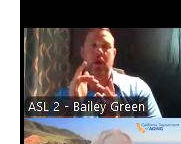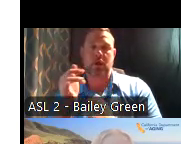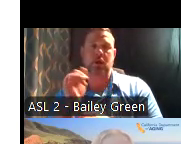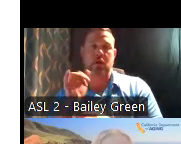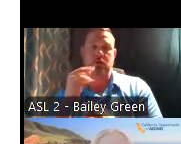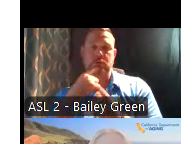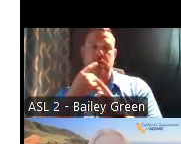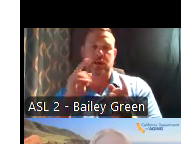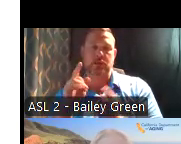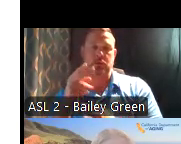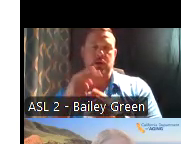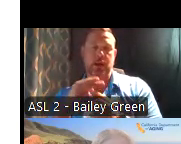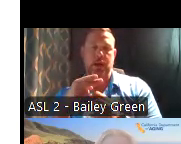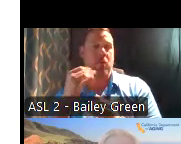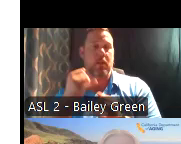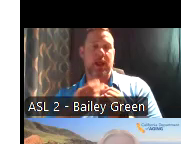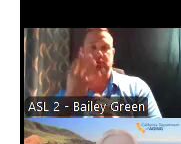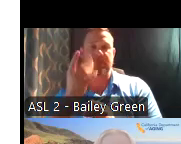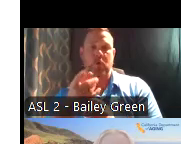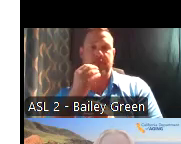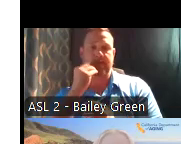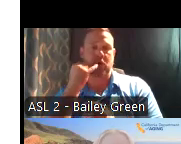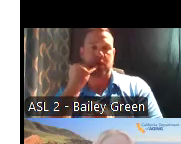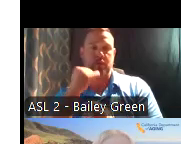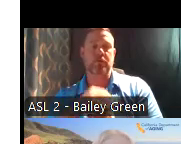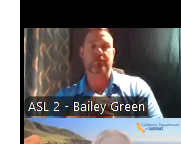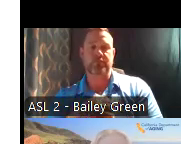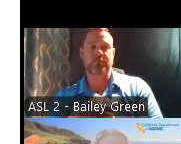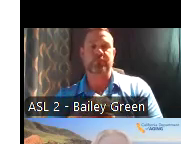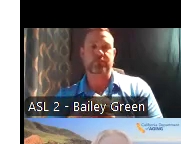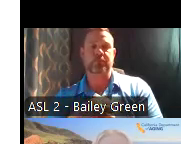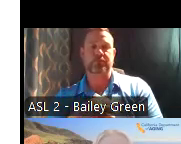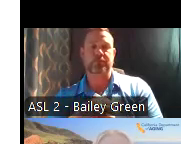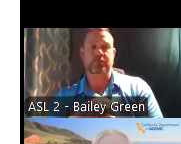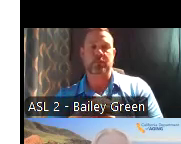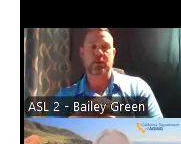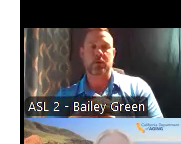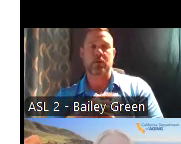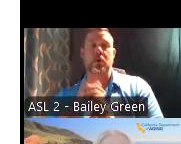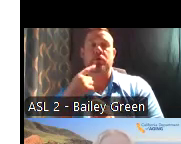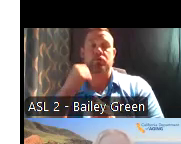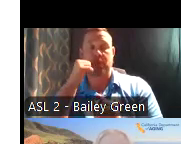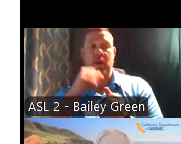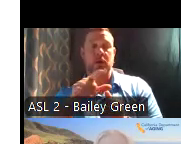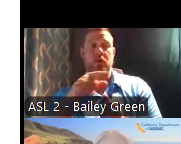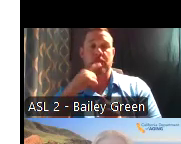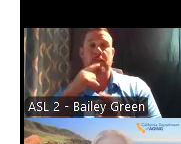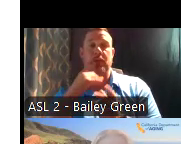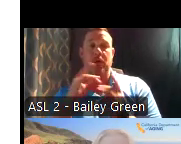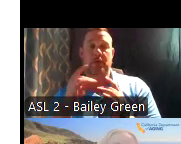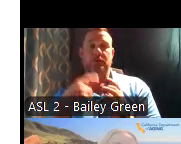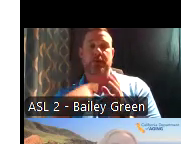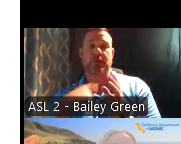announce either your name or the last 4 digits of your phone number to unmute the line. As a reminder, public commenters will have